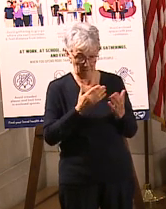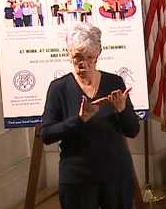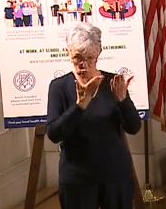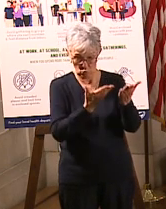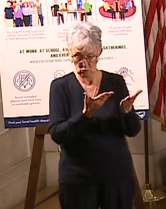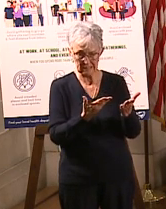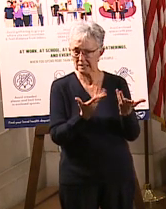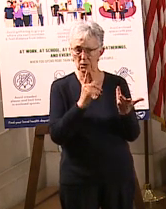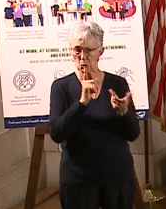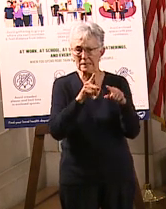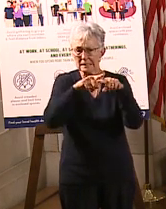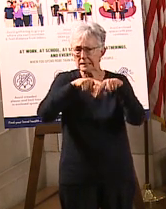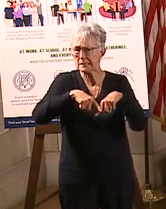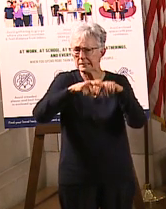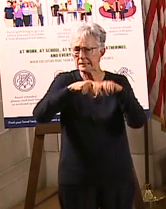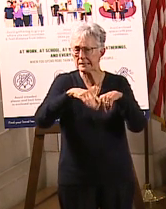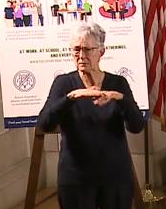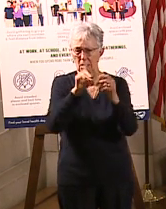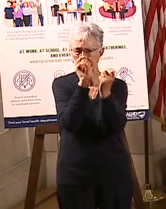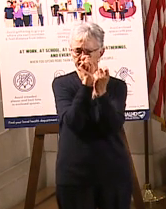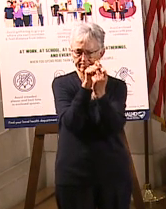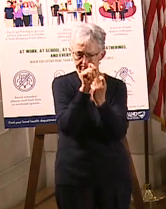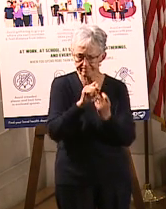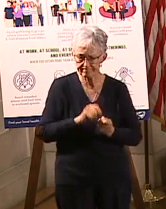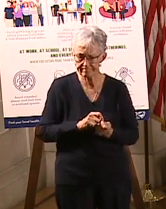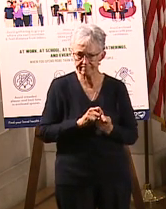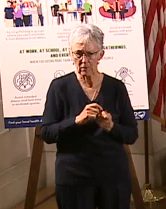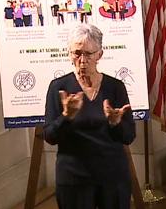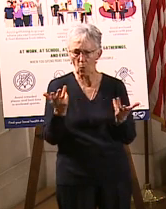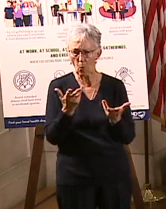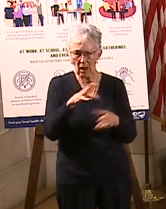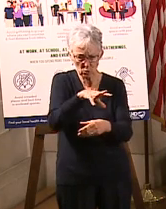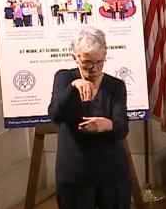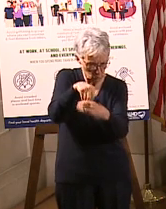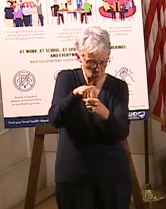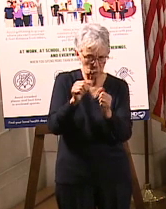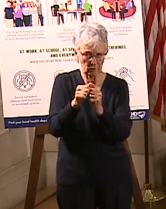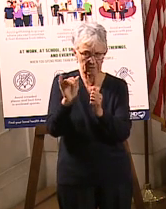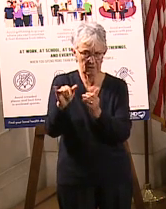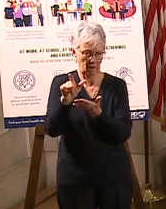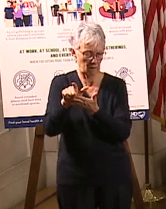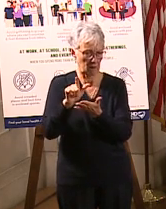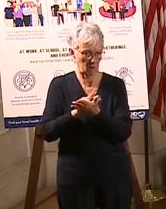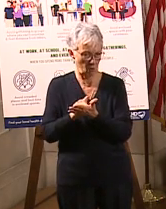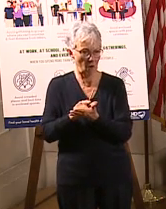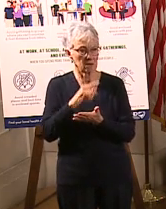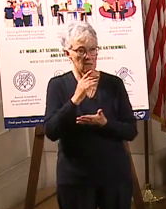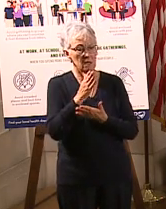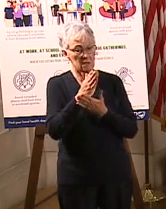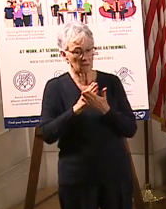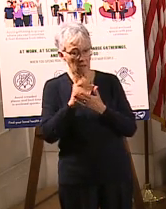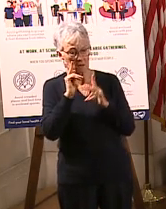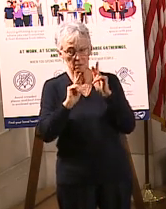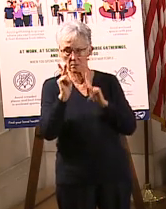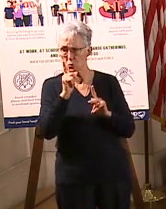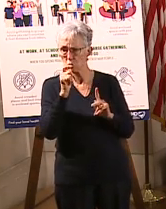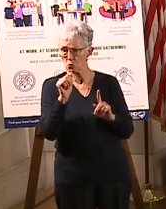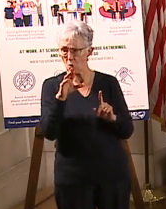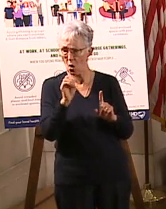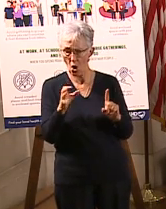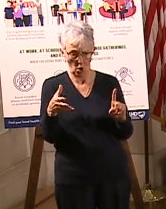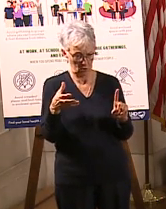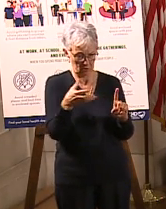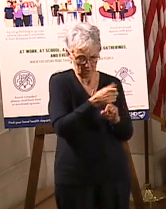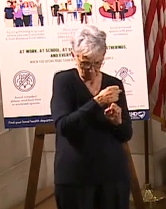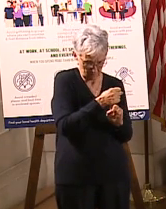would, again, depend on the specifics of what those proposals are. Obviously, there's already resources out there in some cases. Attorney General, I'd invite you to come up